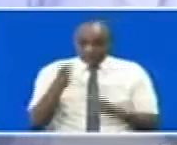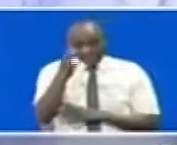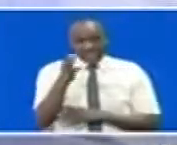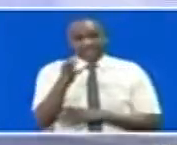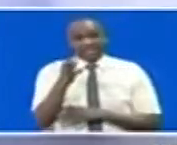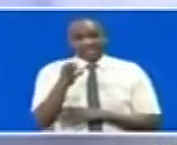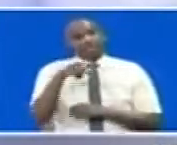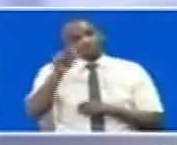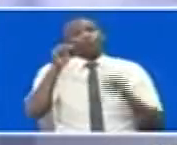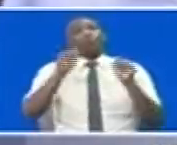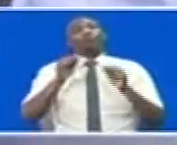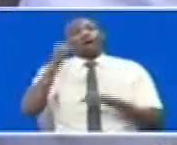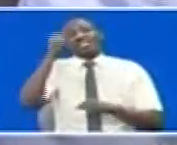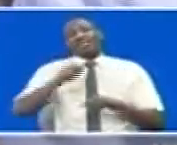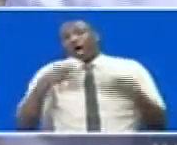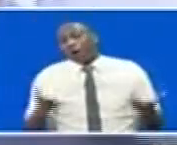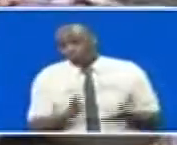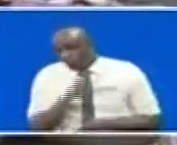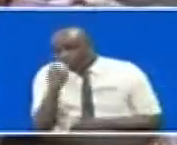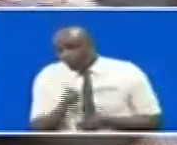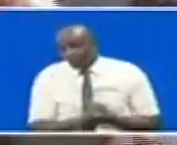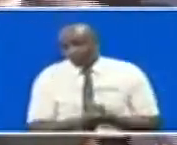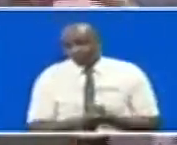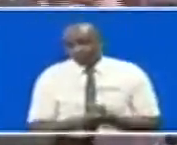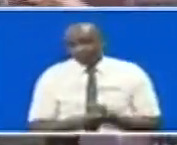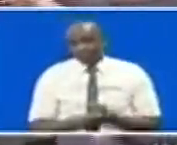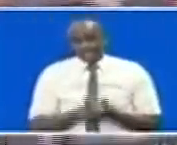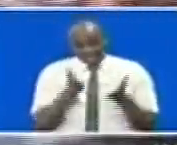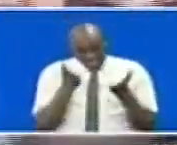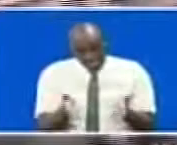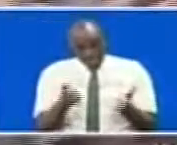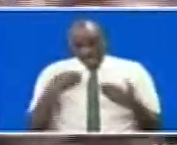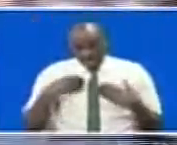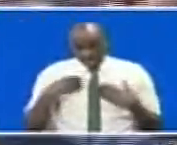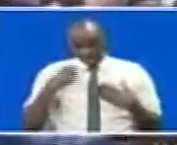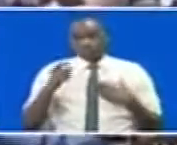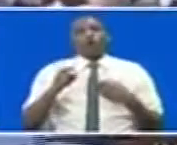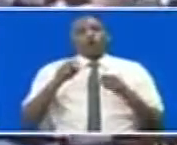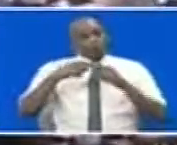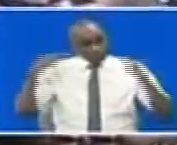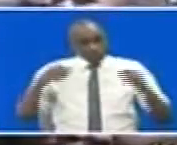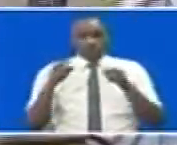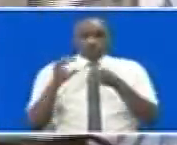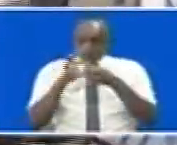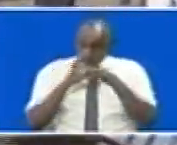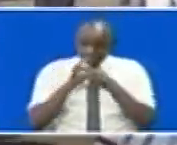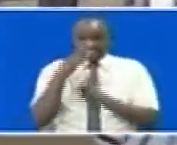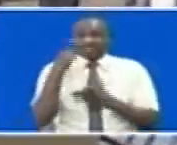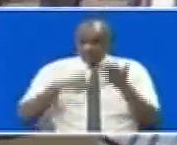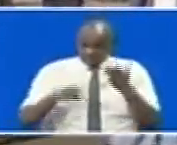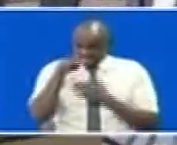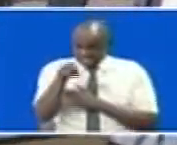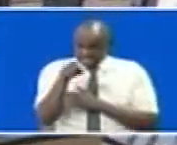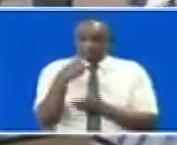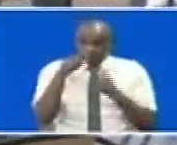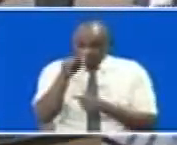polisi ataweza Kajiado kweli? With the overriding theme of opposition unity dominating the NASA rally